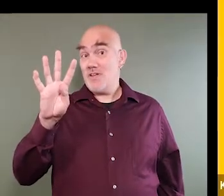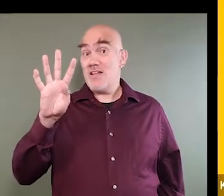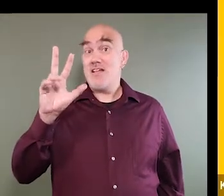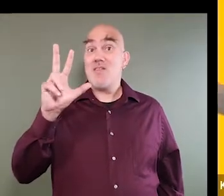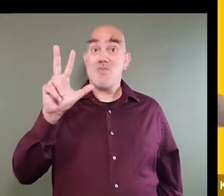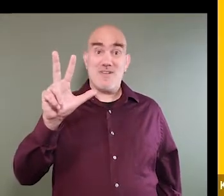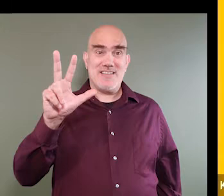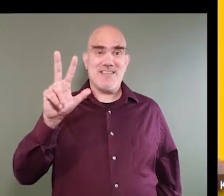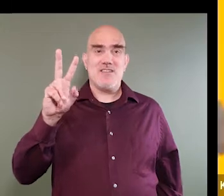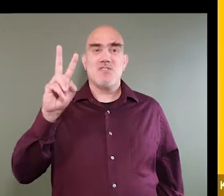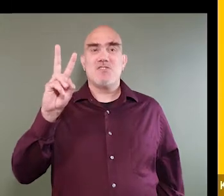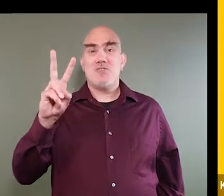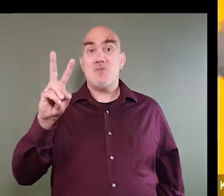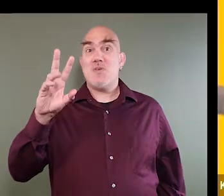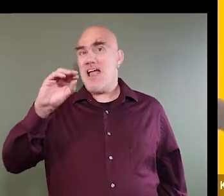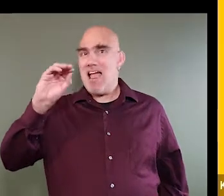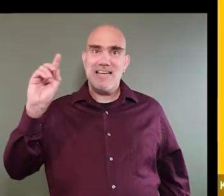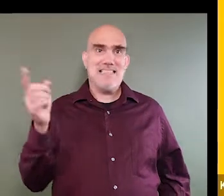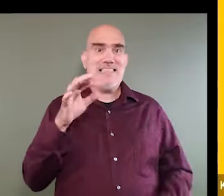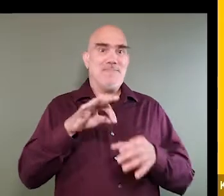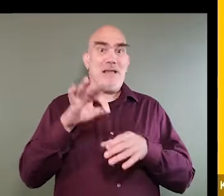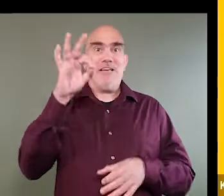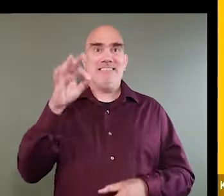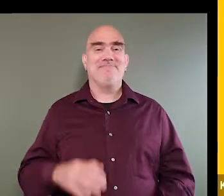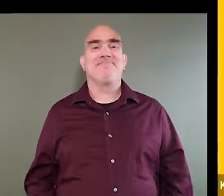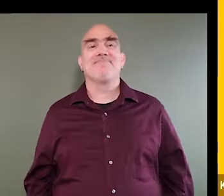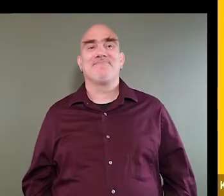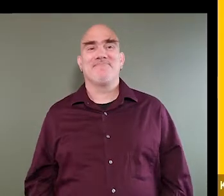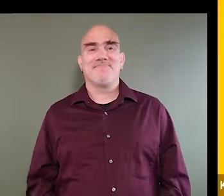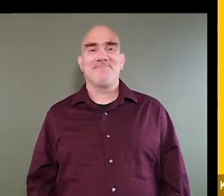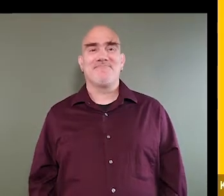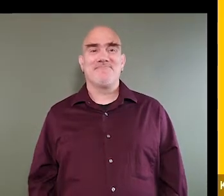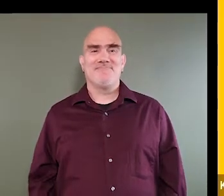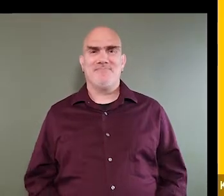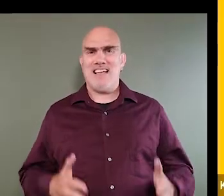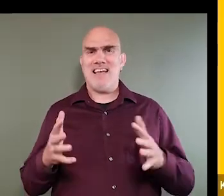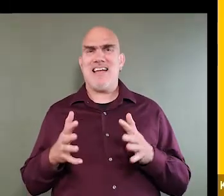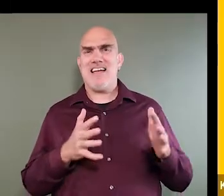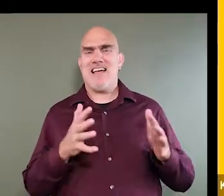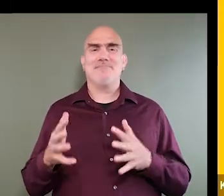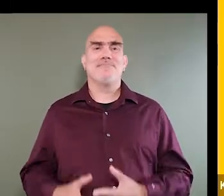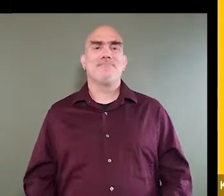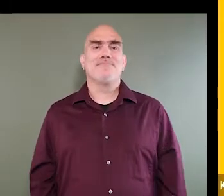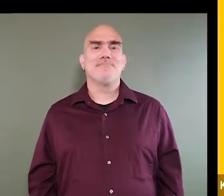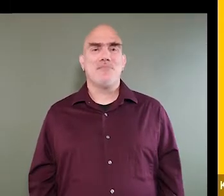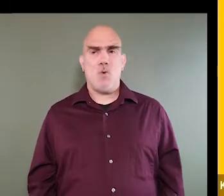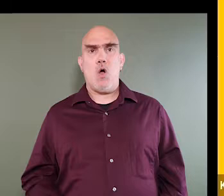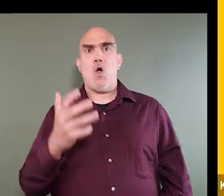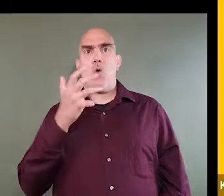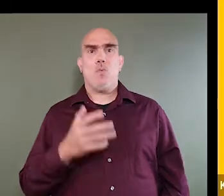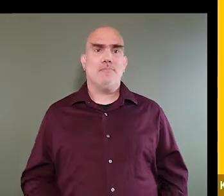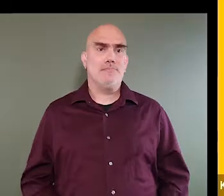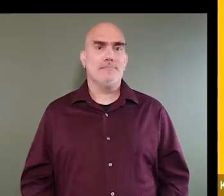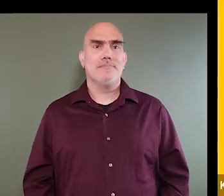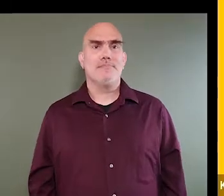3, 2, and spirit. Woo!